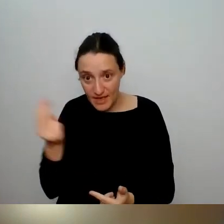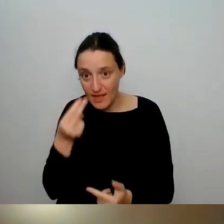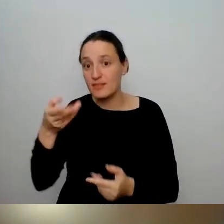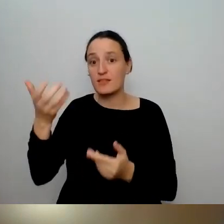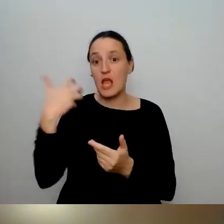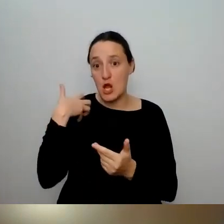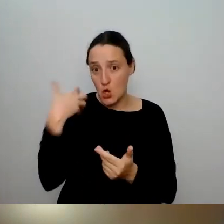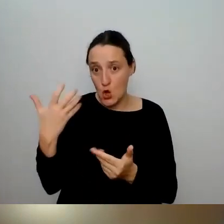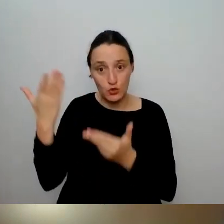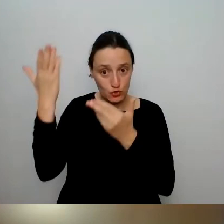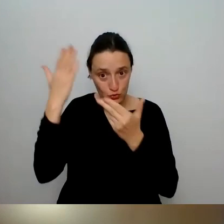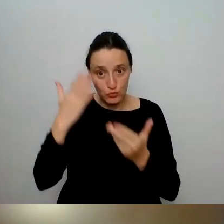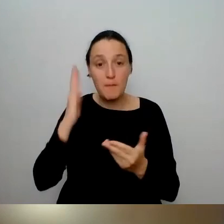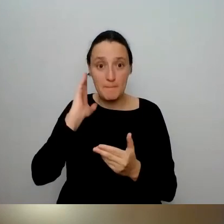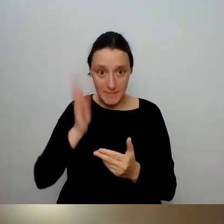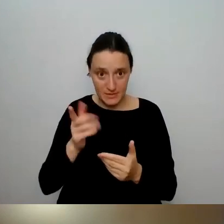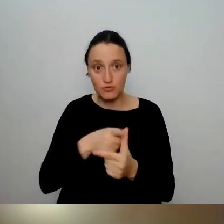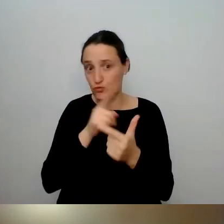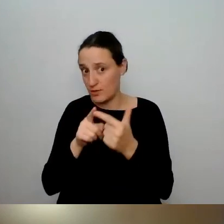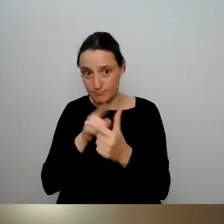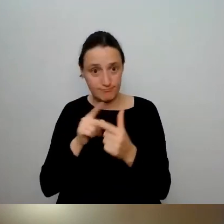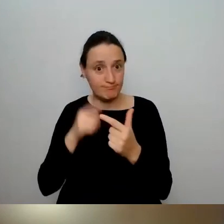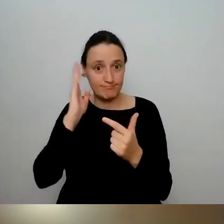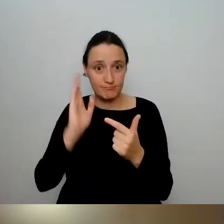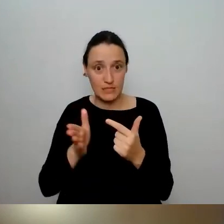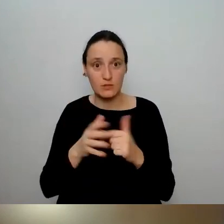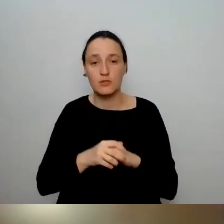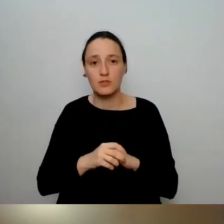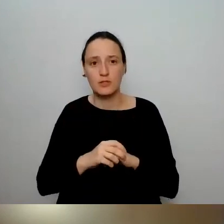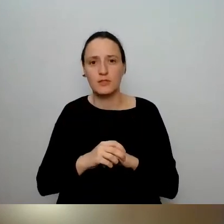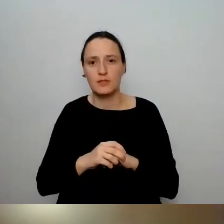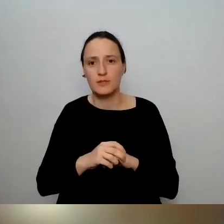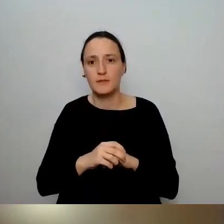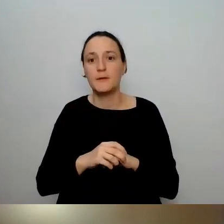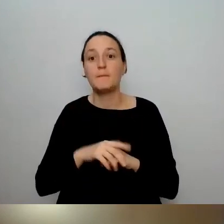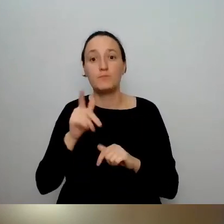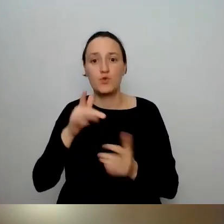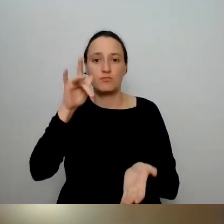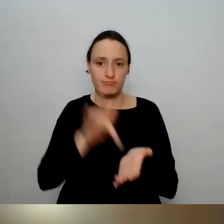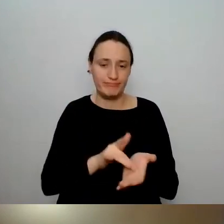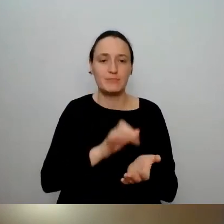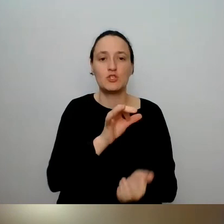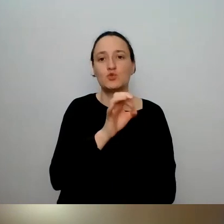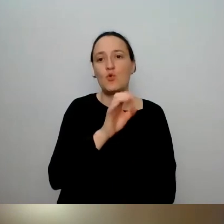is one of those guests. We will meet him in Sopot Niewielka.